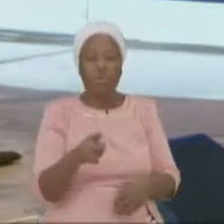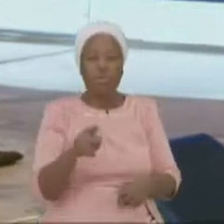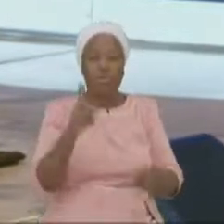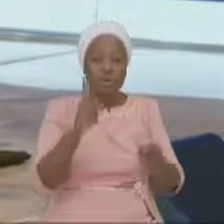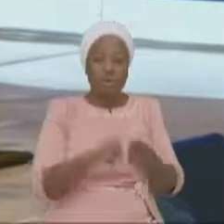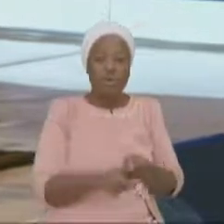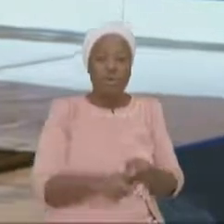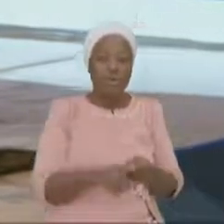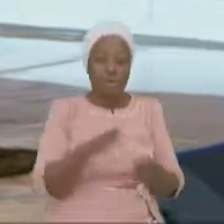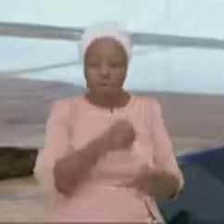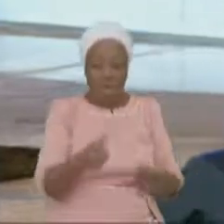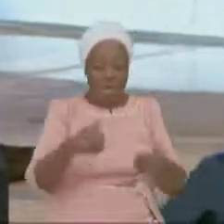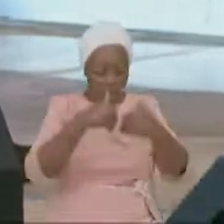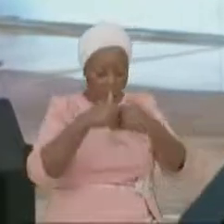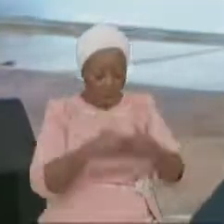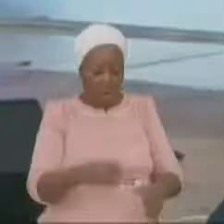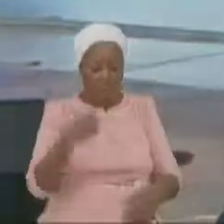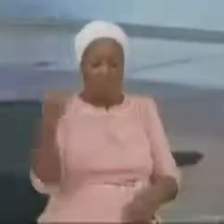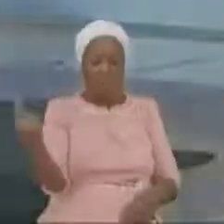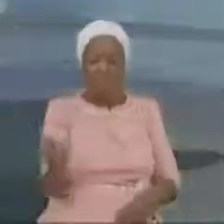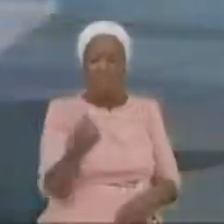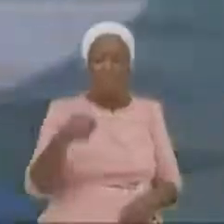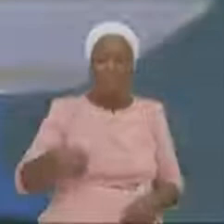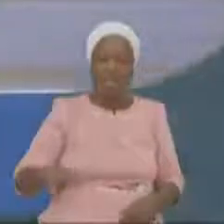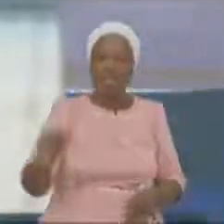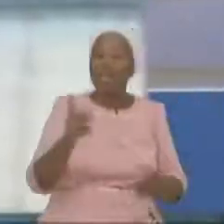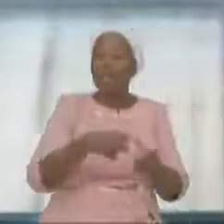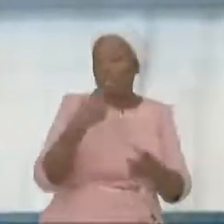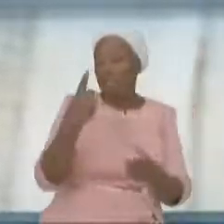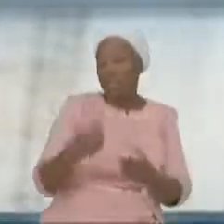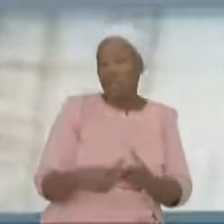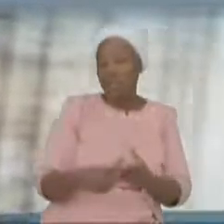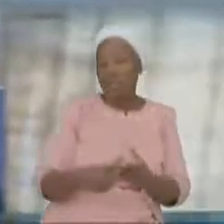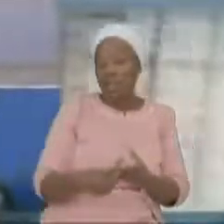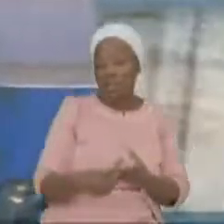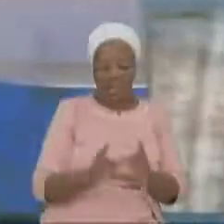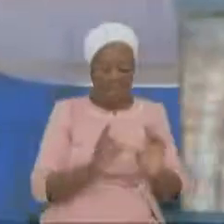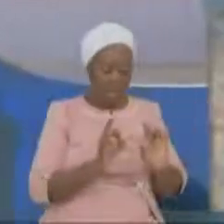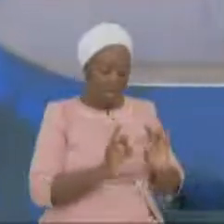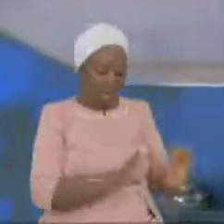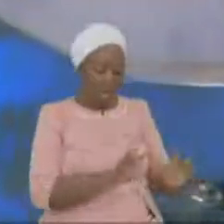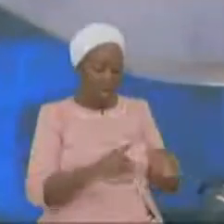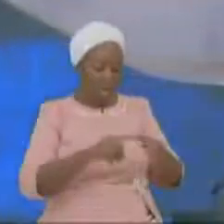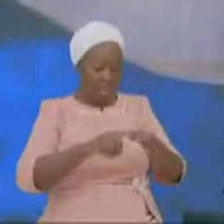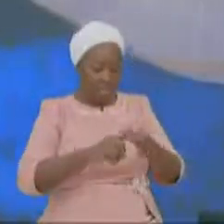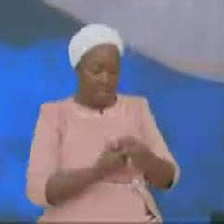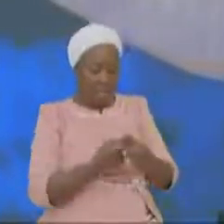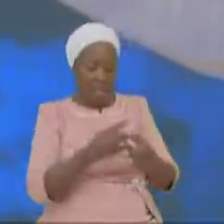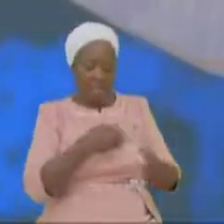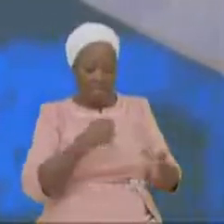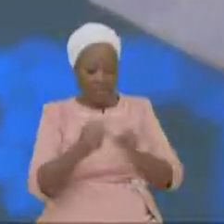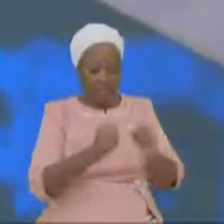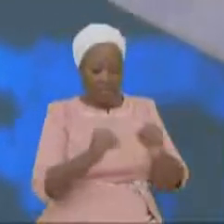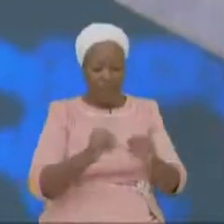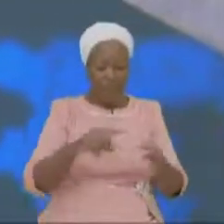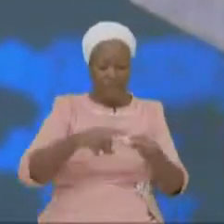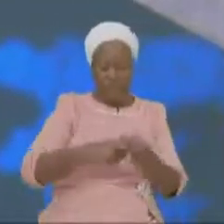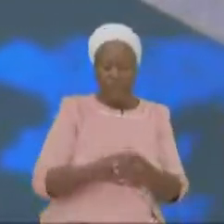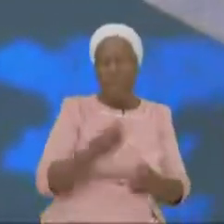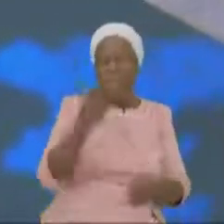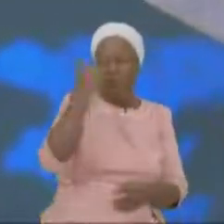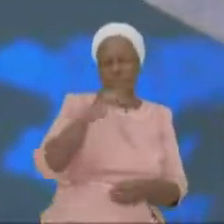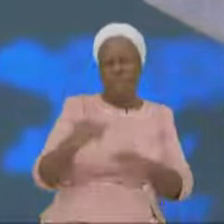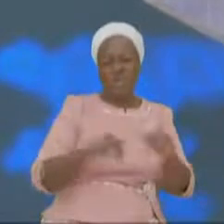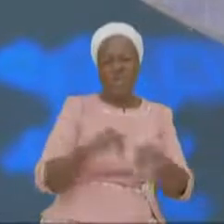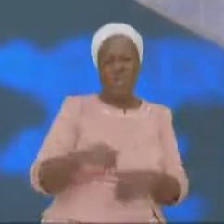a lost eternity, then hatred begins and fighting begins. Why did he say